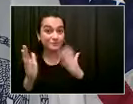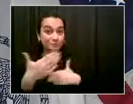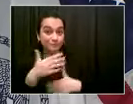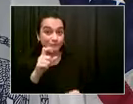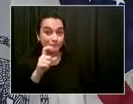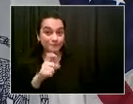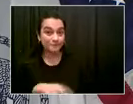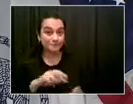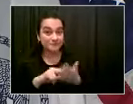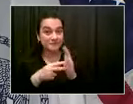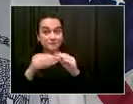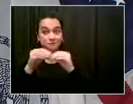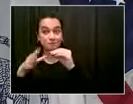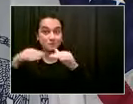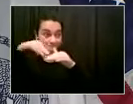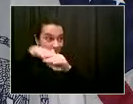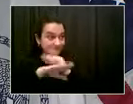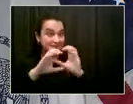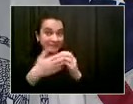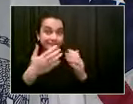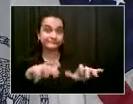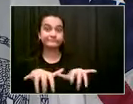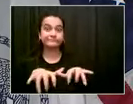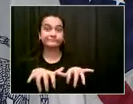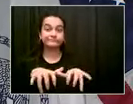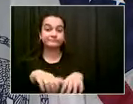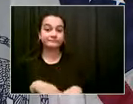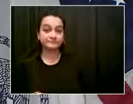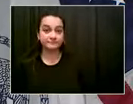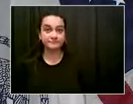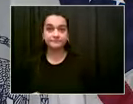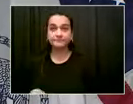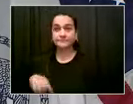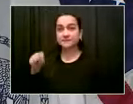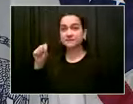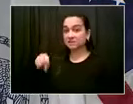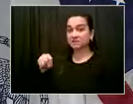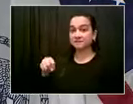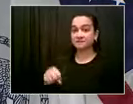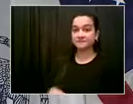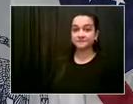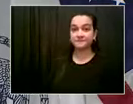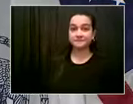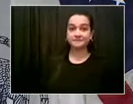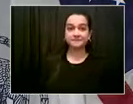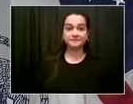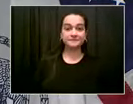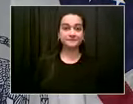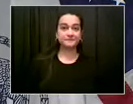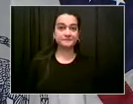We have time for two questions today. The next question goes to Shant from the Daily News.